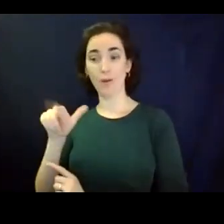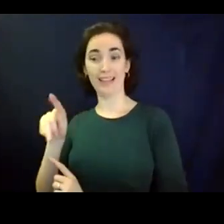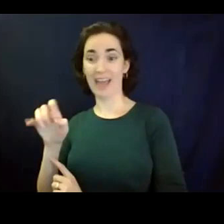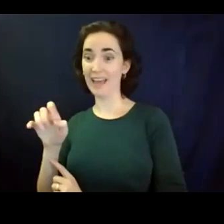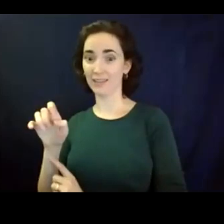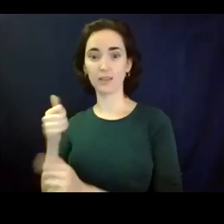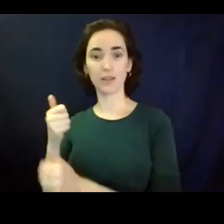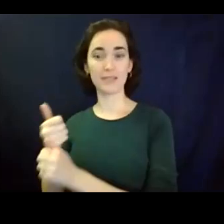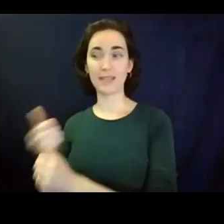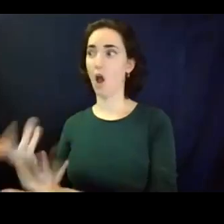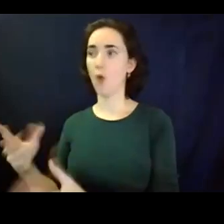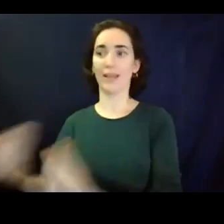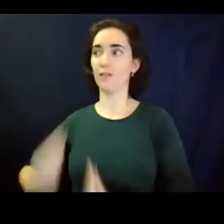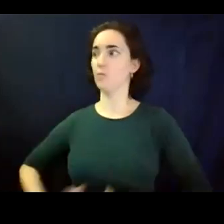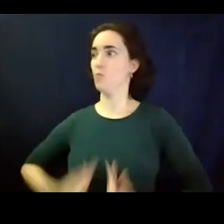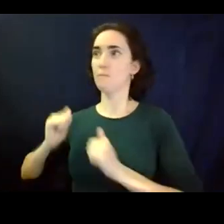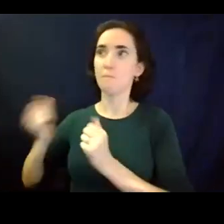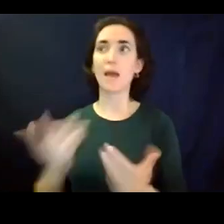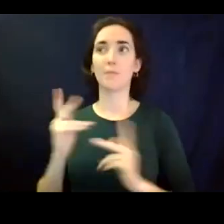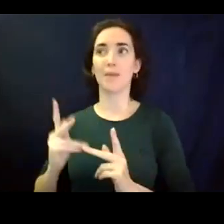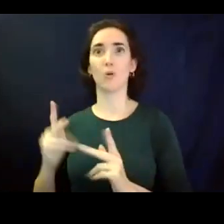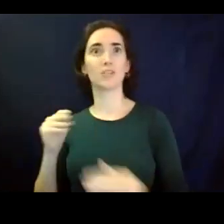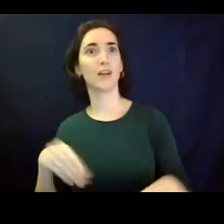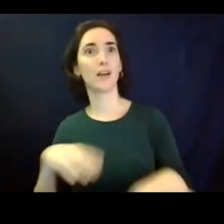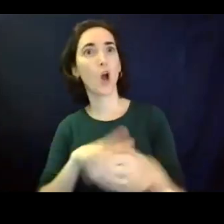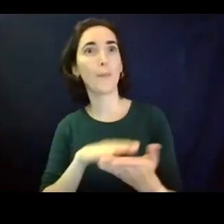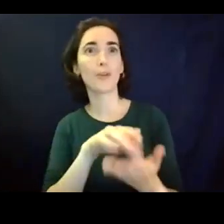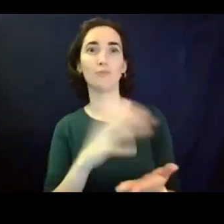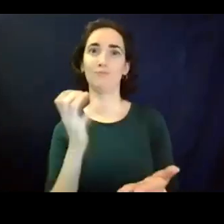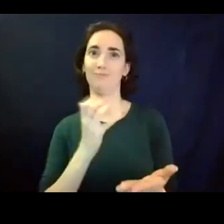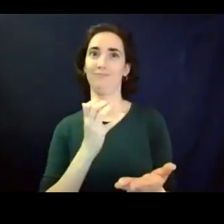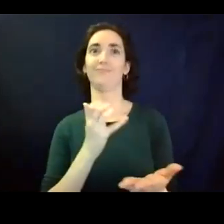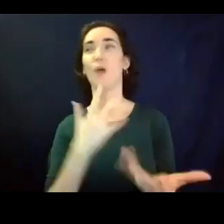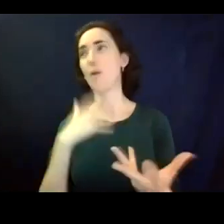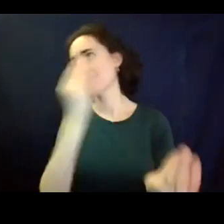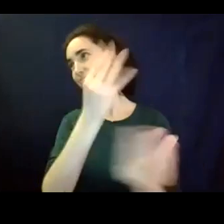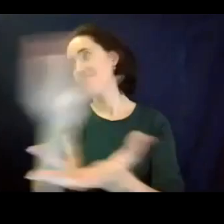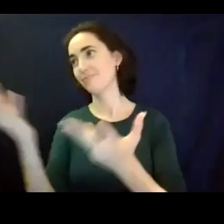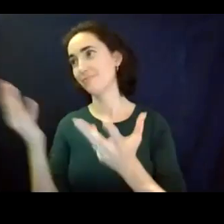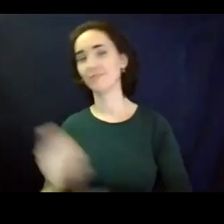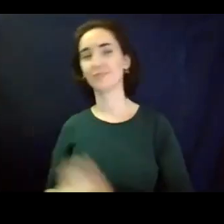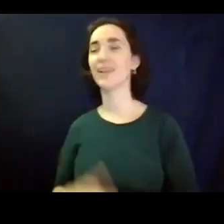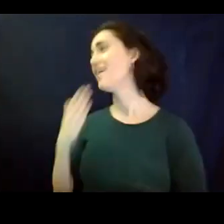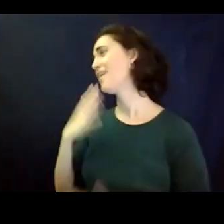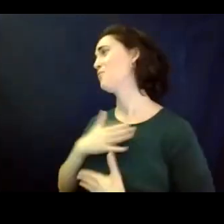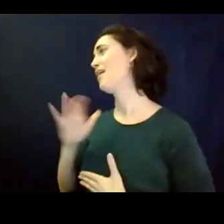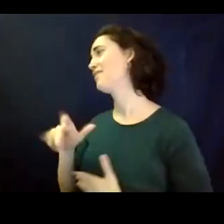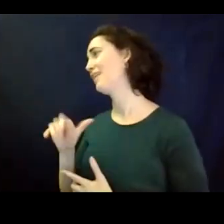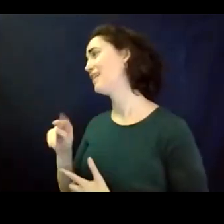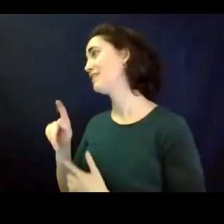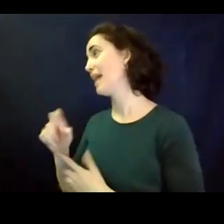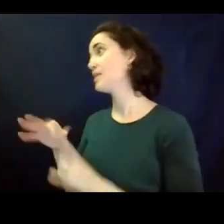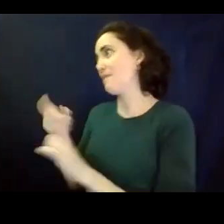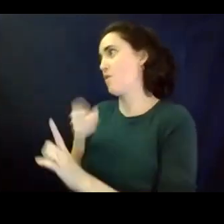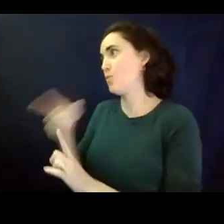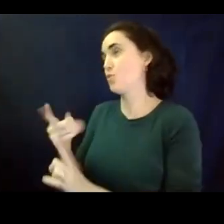is an inspiration to so many people. So just want to share that with you and everyone. I really appreciate that, Lynette, especially coming from you.